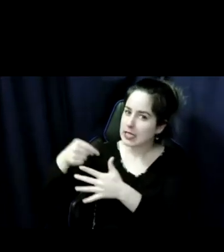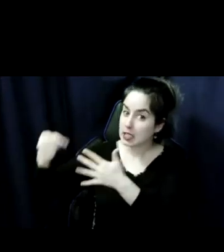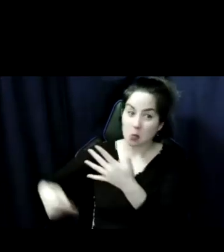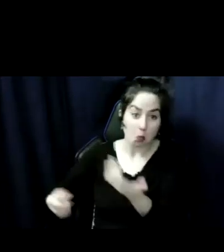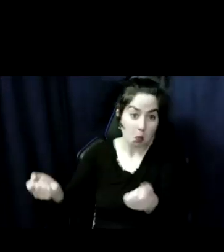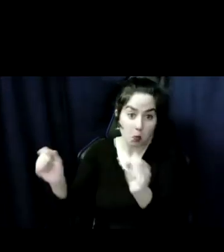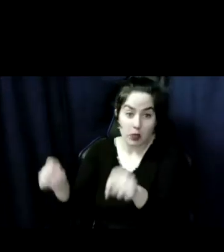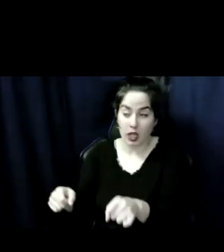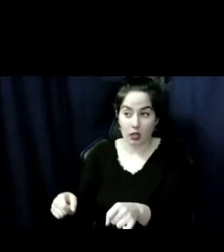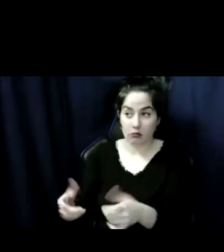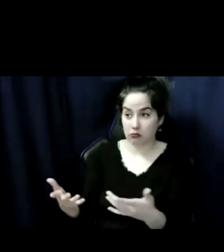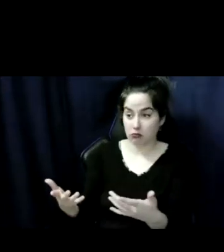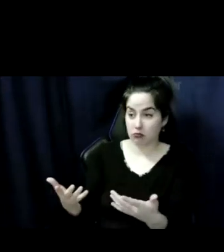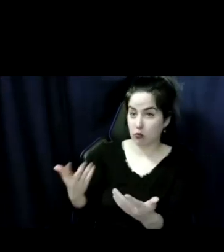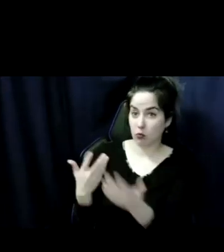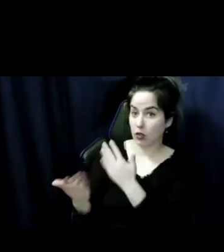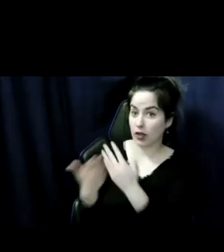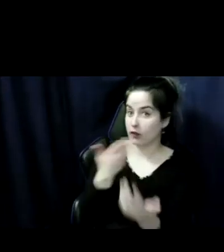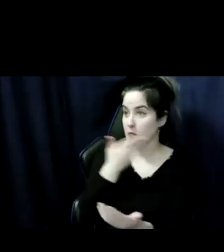for you.